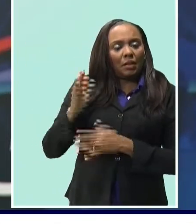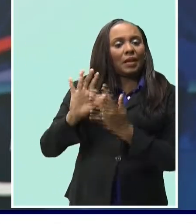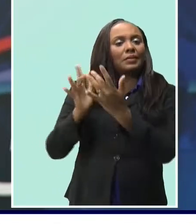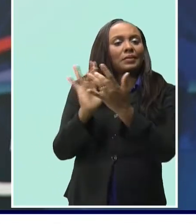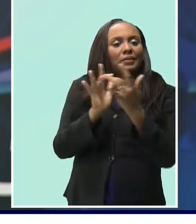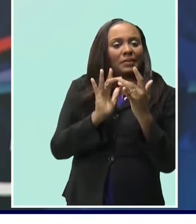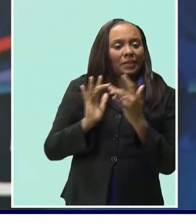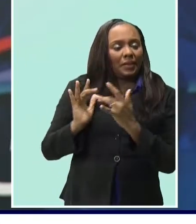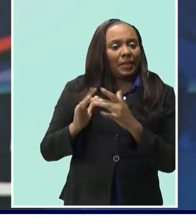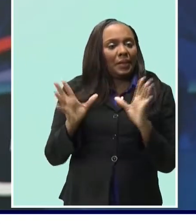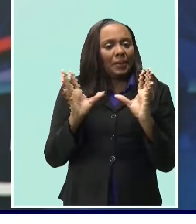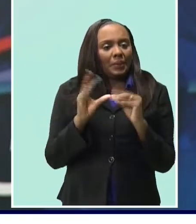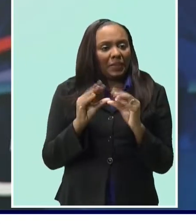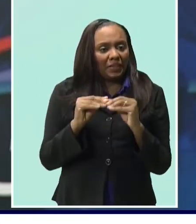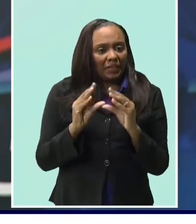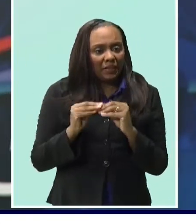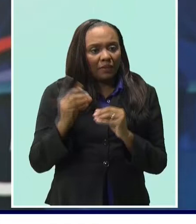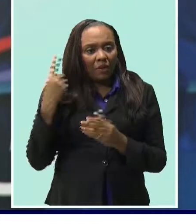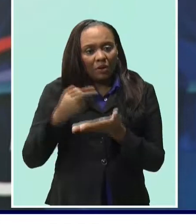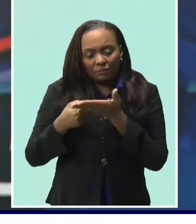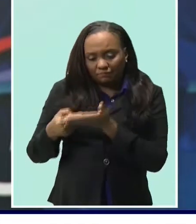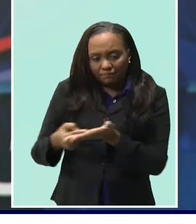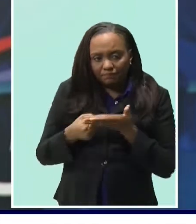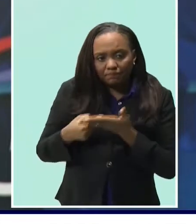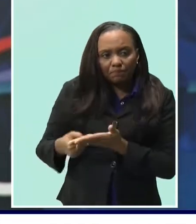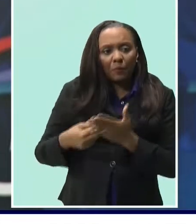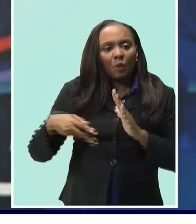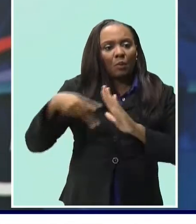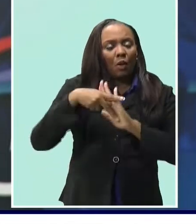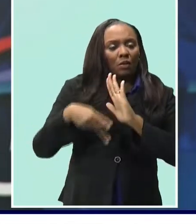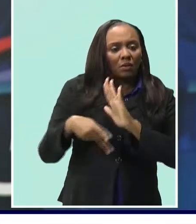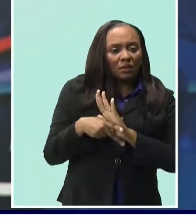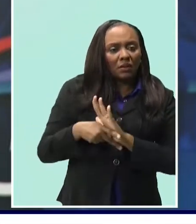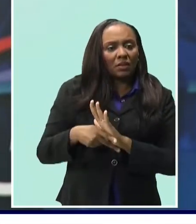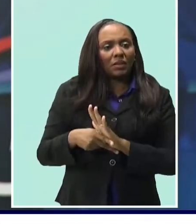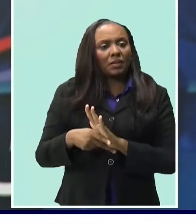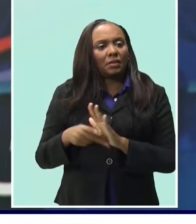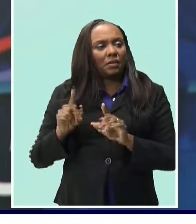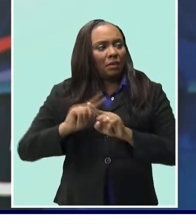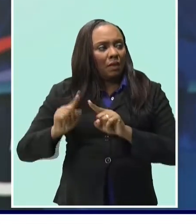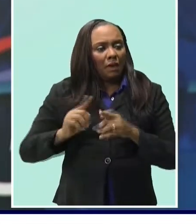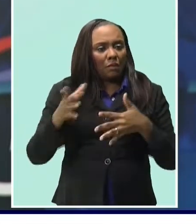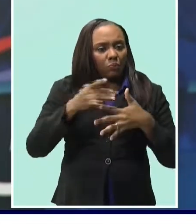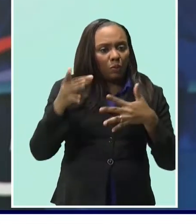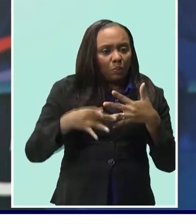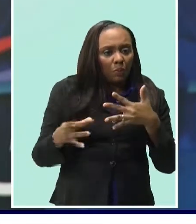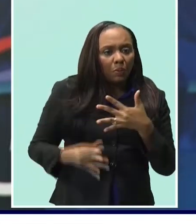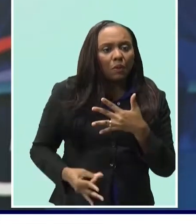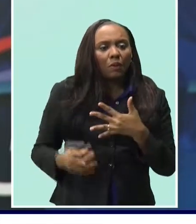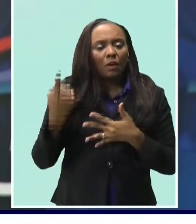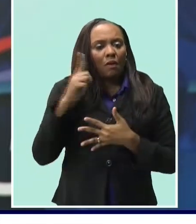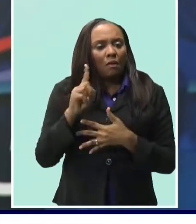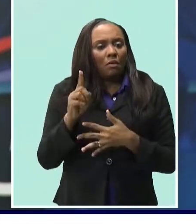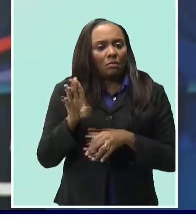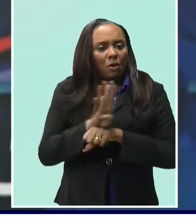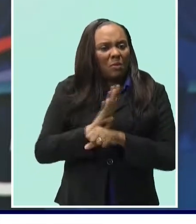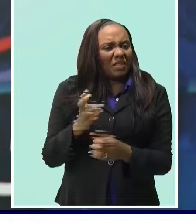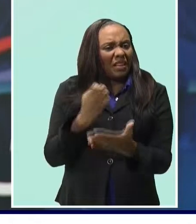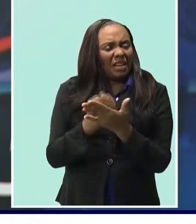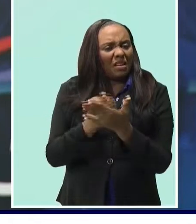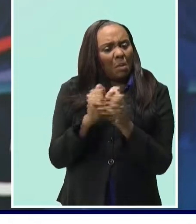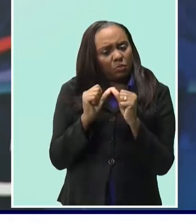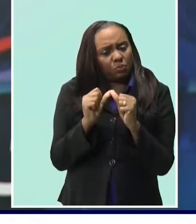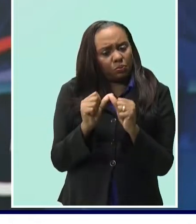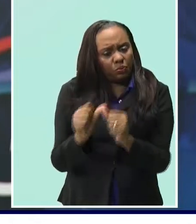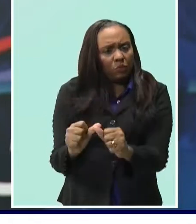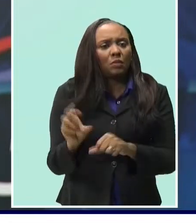Inter-American Development Bank to facilitate analysis and discussion on policy recommendations to bring relief and maintain economic stability in Barbados,